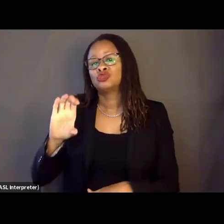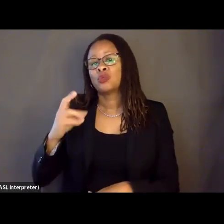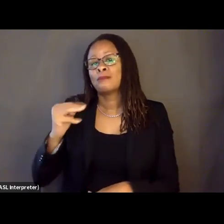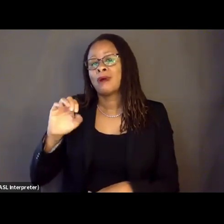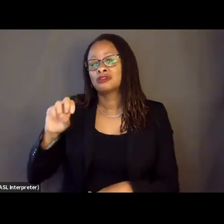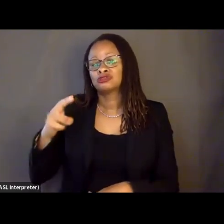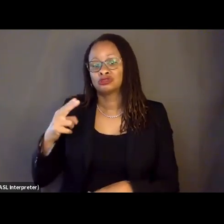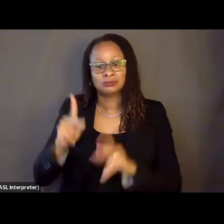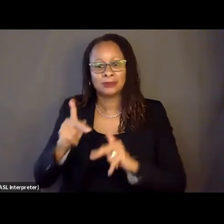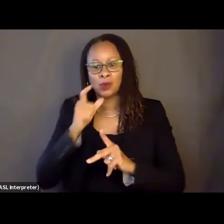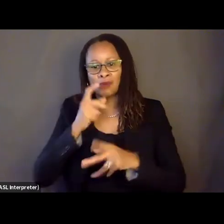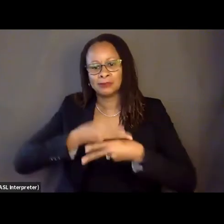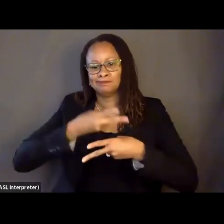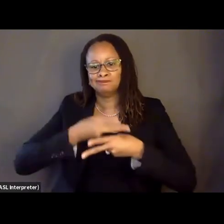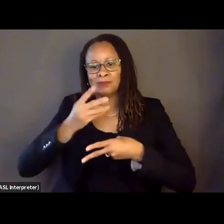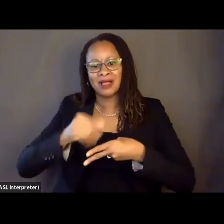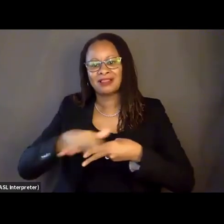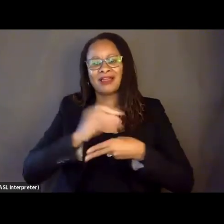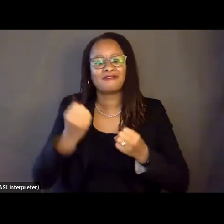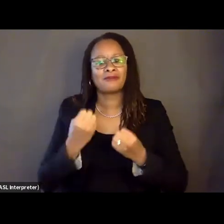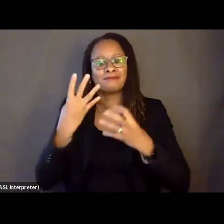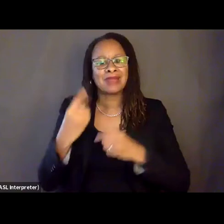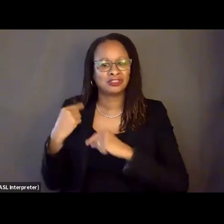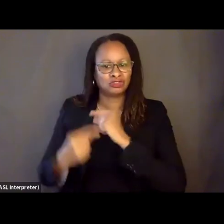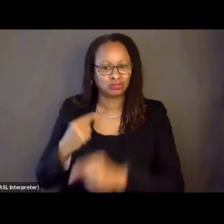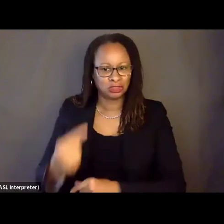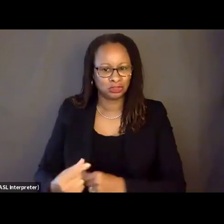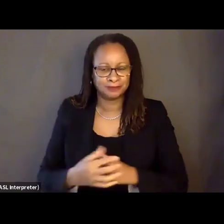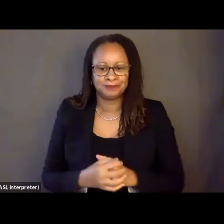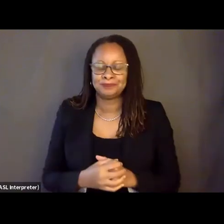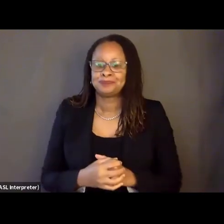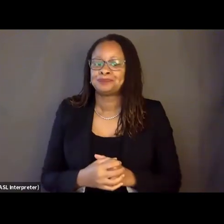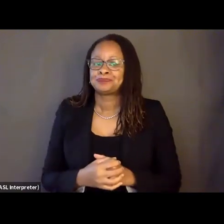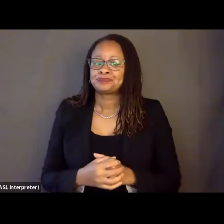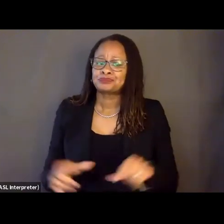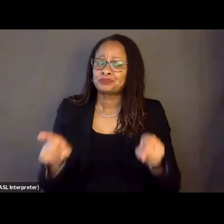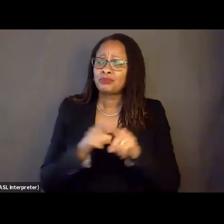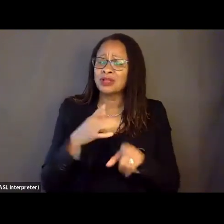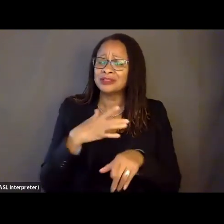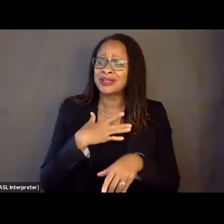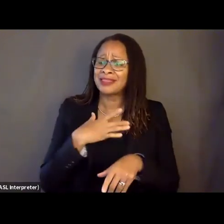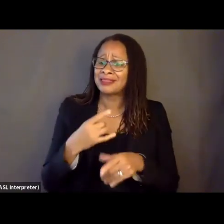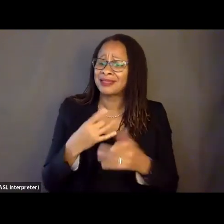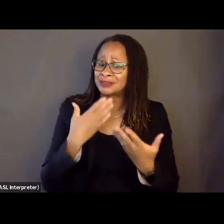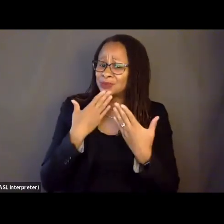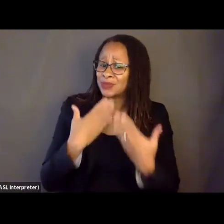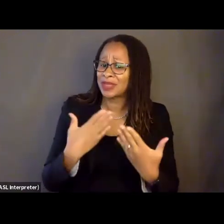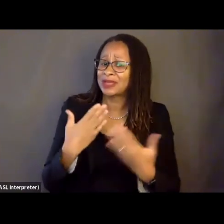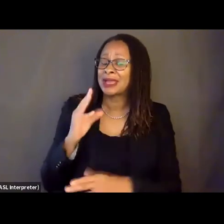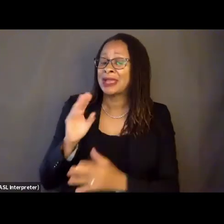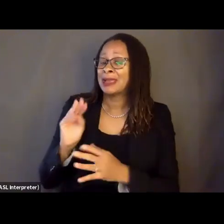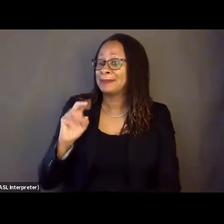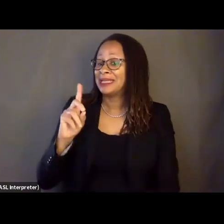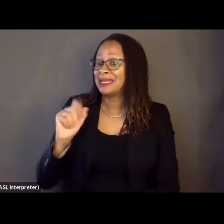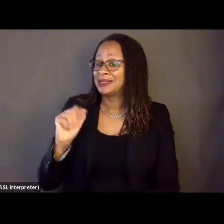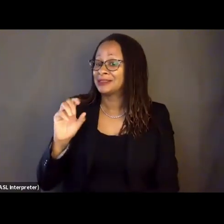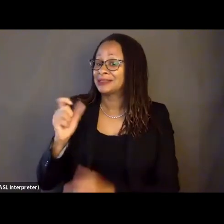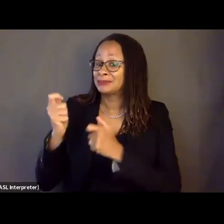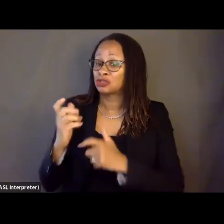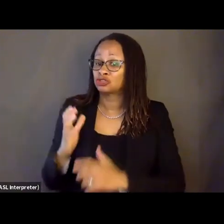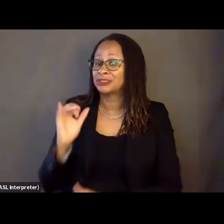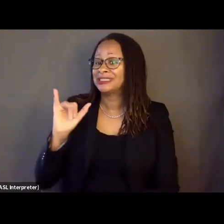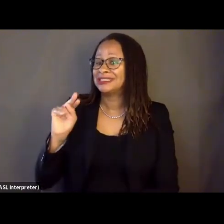been stewards of this land for generations. I would also like to thank our media sponsor, IndieWire, for